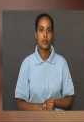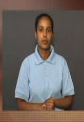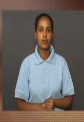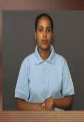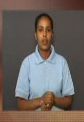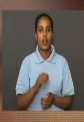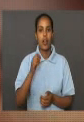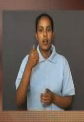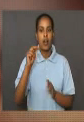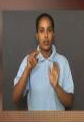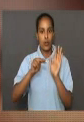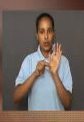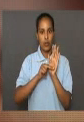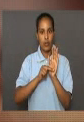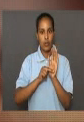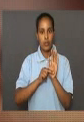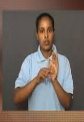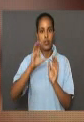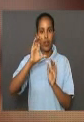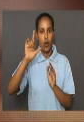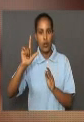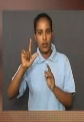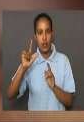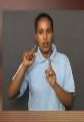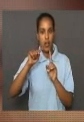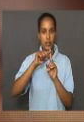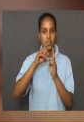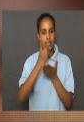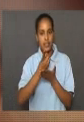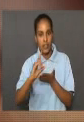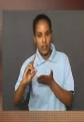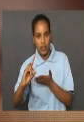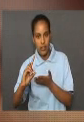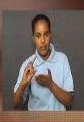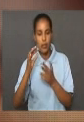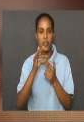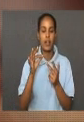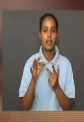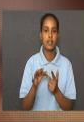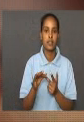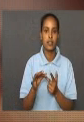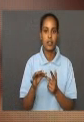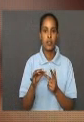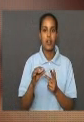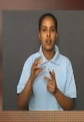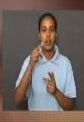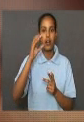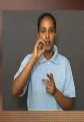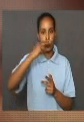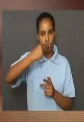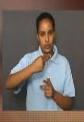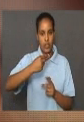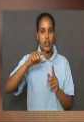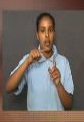At the anode, the chlorine ions are discharged in preference to the